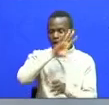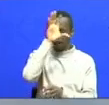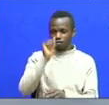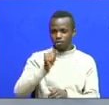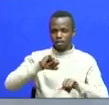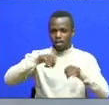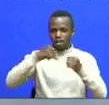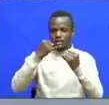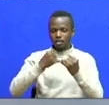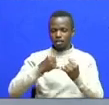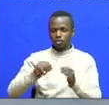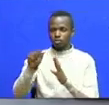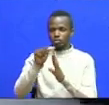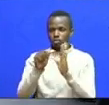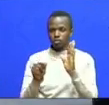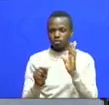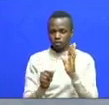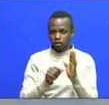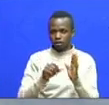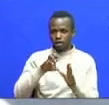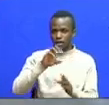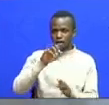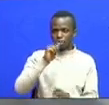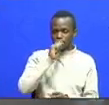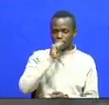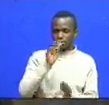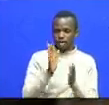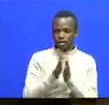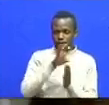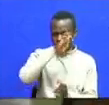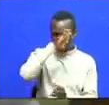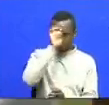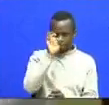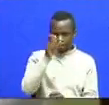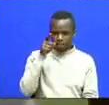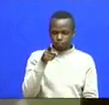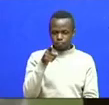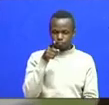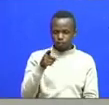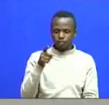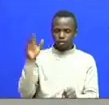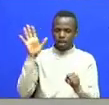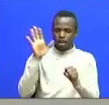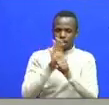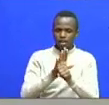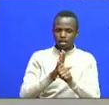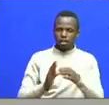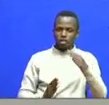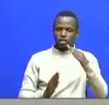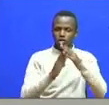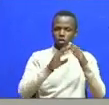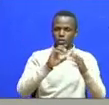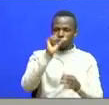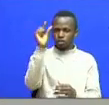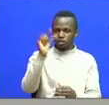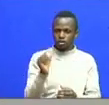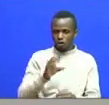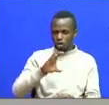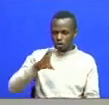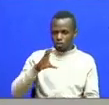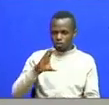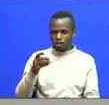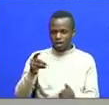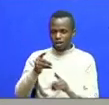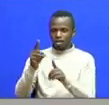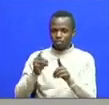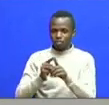contenders such as Tanzania and Ethiopia, who are threatening to occupy the top seat in the region. This is partly due to the fact that